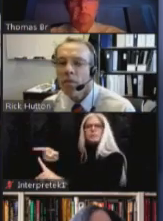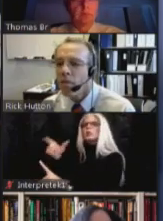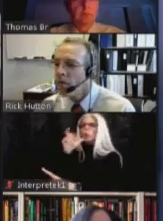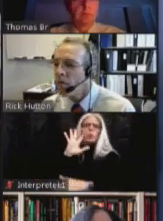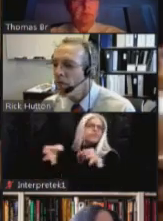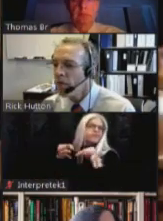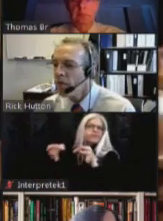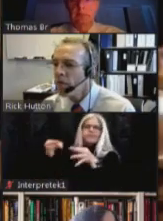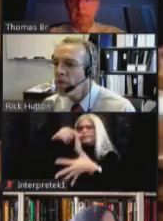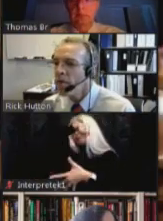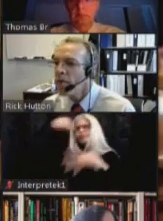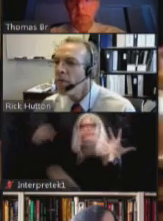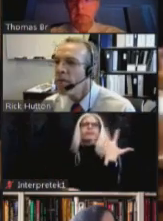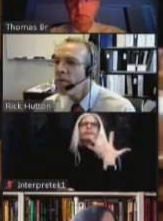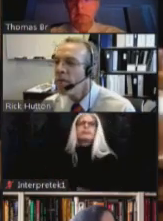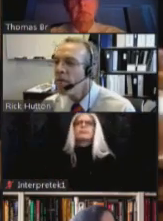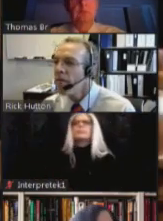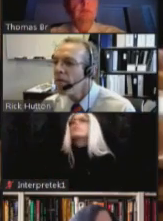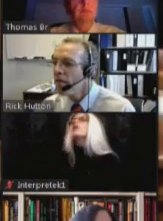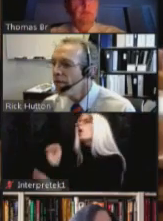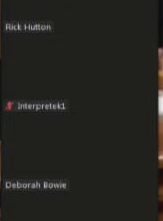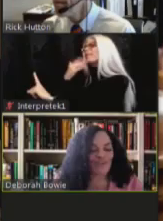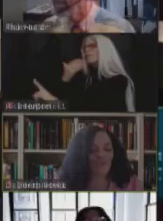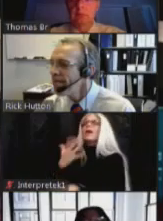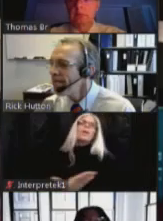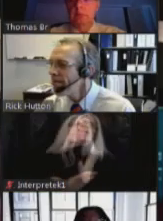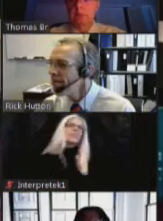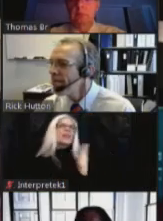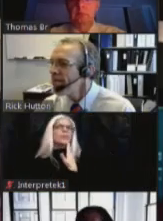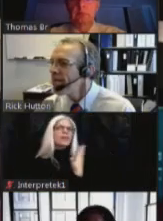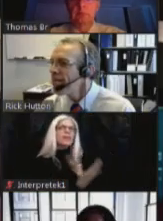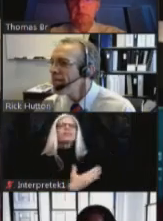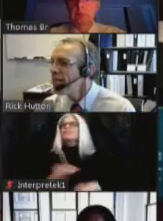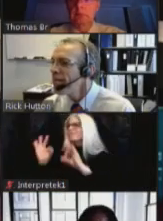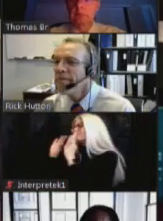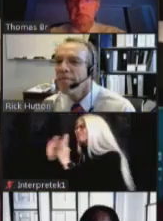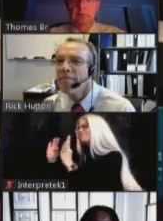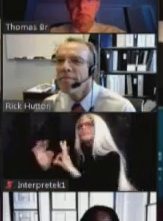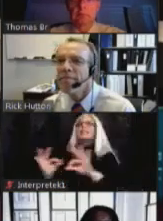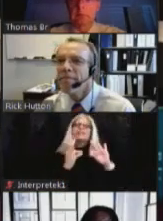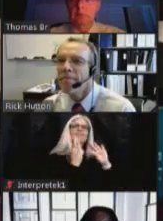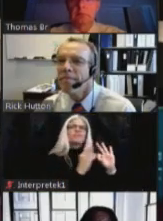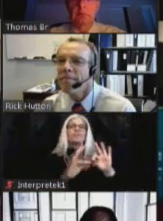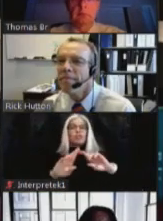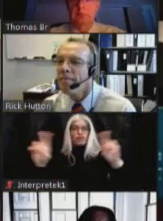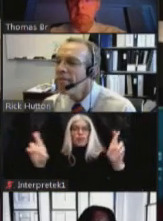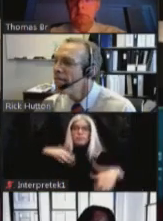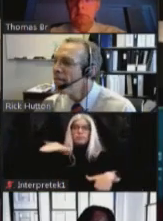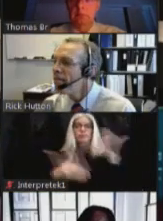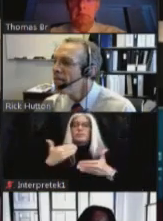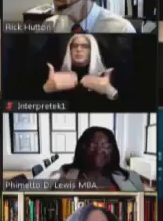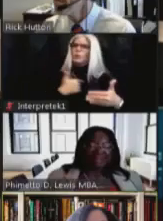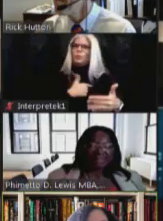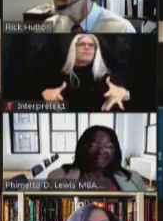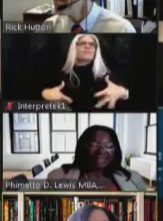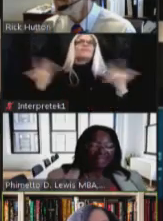Very good. Ms. Bowie, welcome. Thank you, Mr. Manager. I was ready to go. We're excited to be here. It's been a long